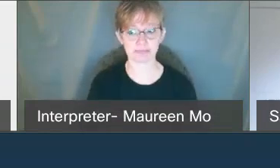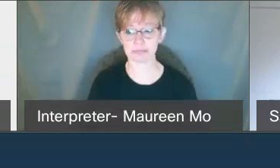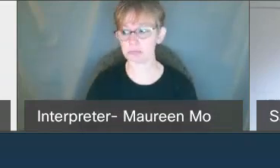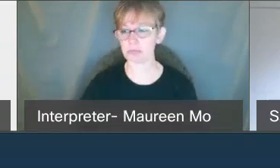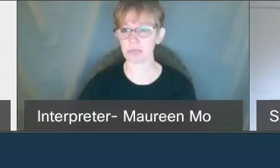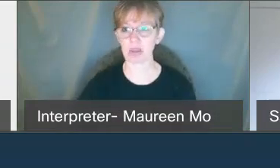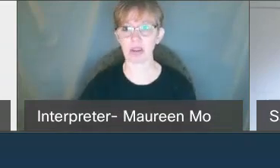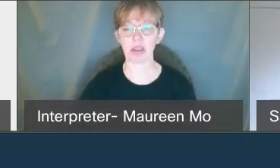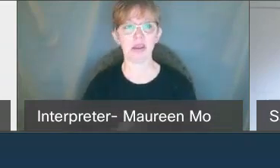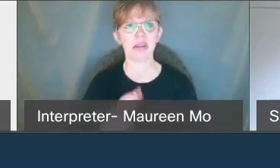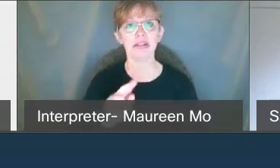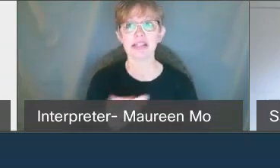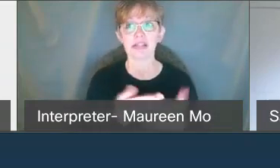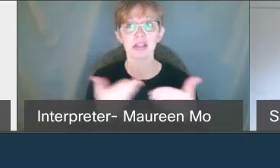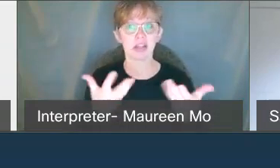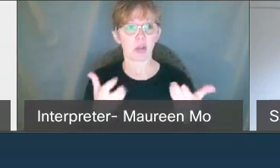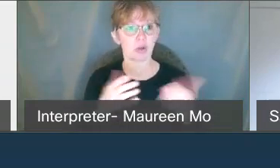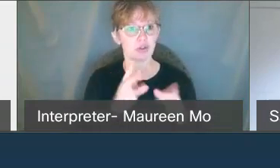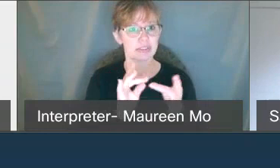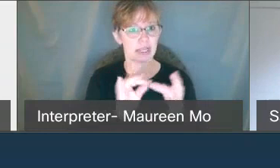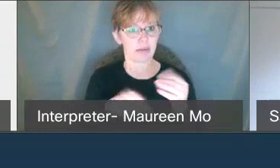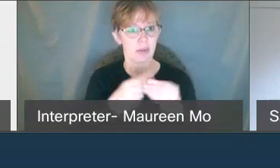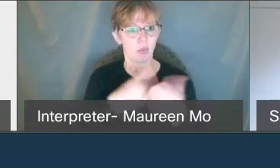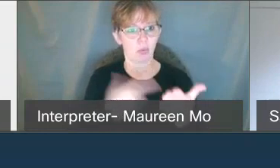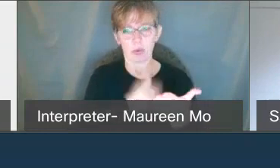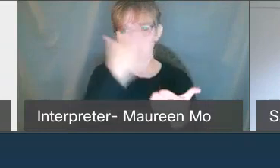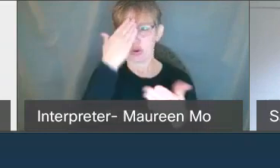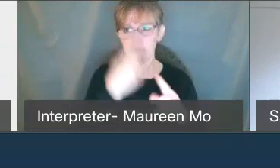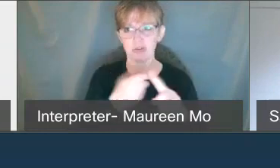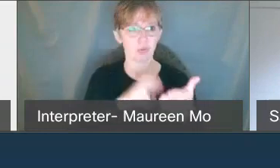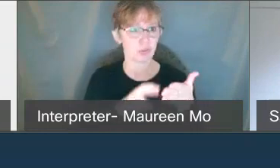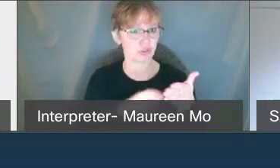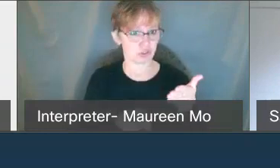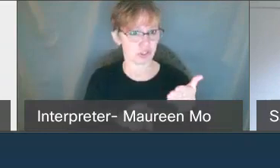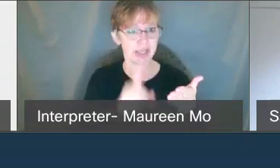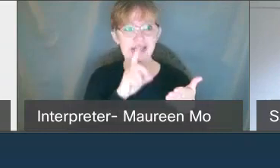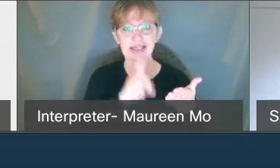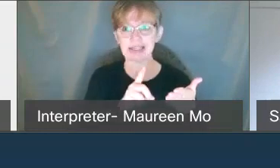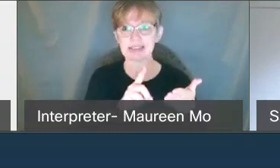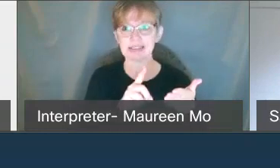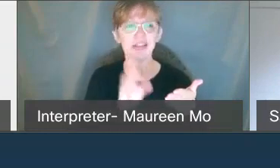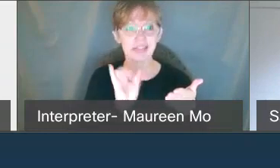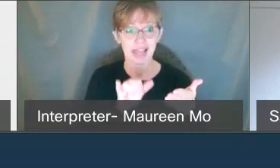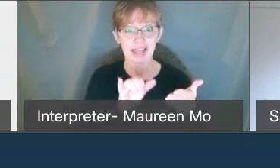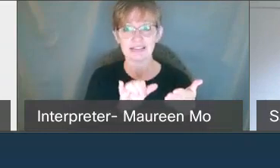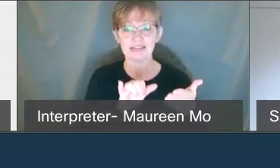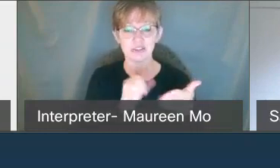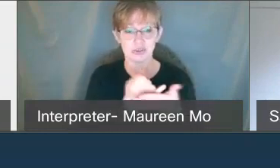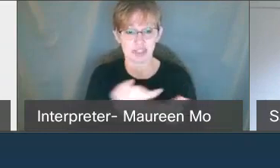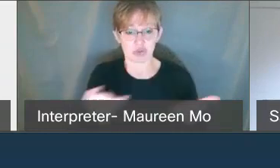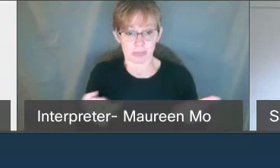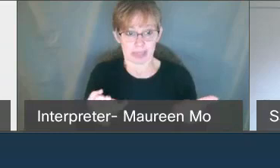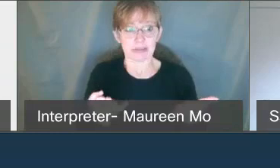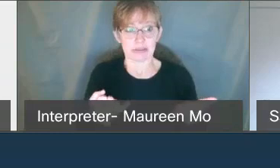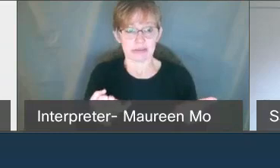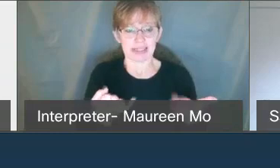know from all of this research is that they are still better than unaided human judgments. So when the